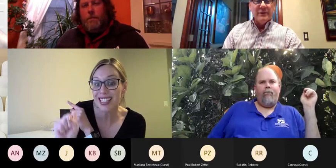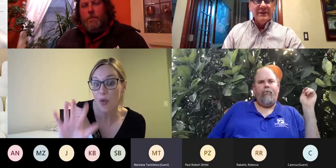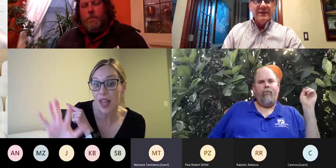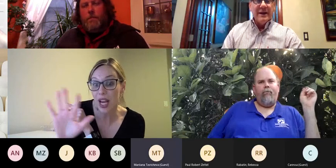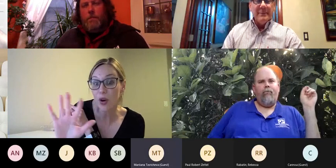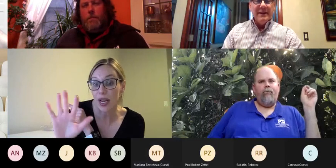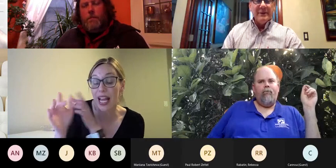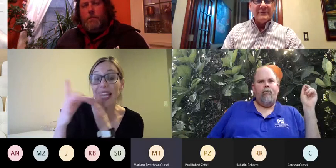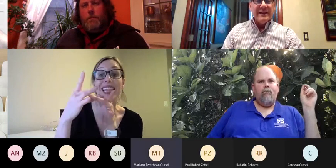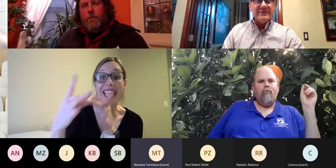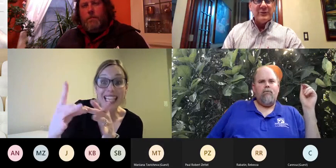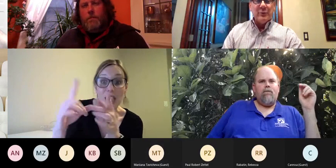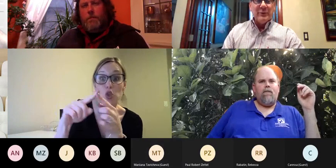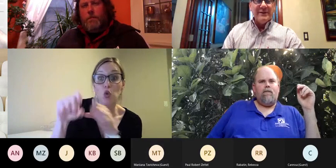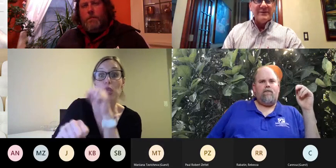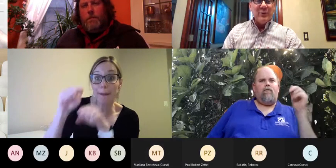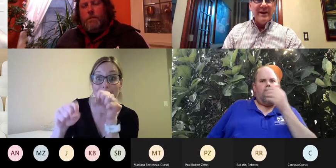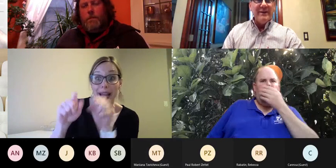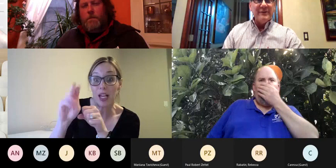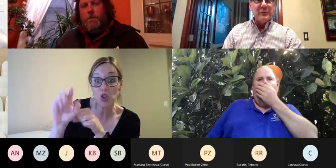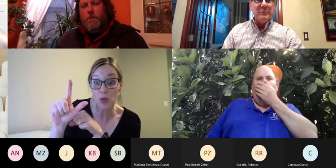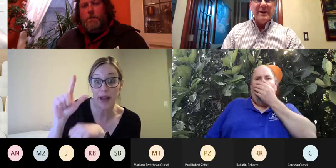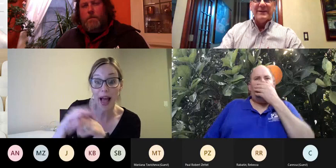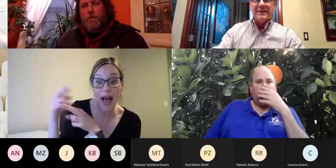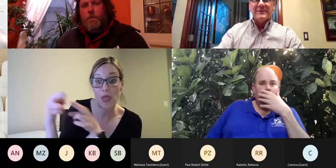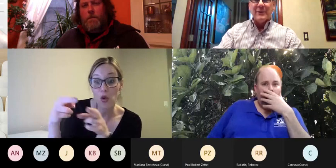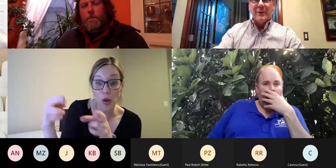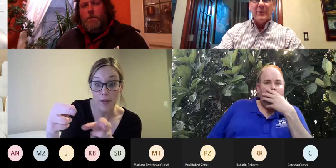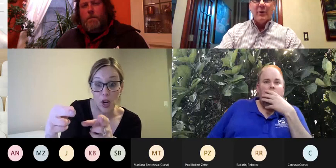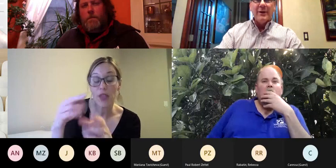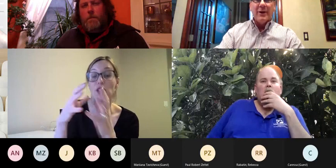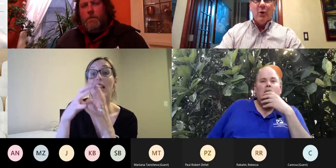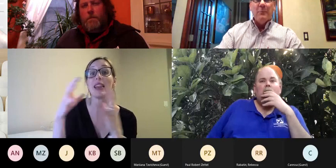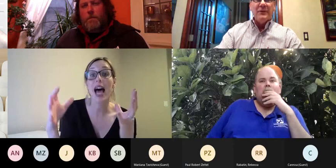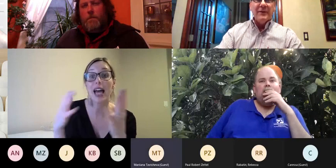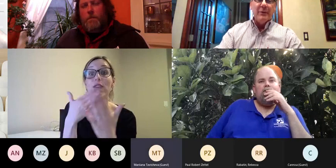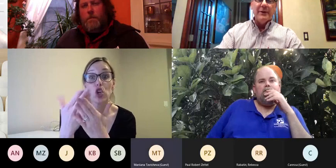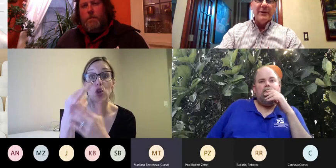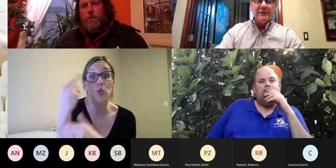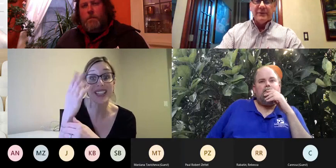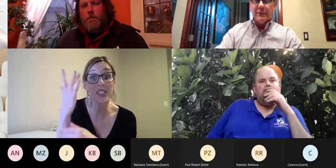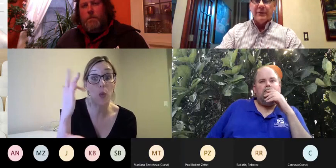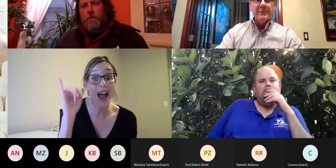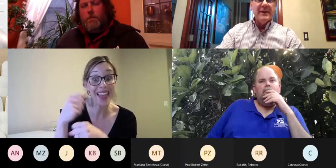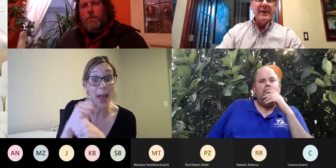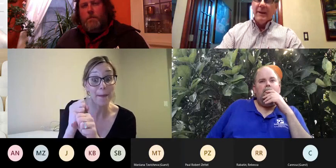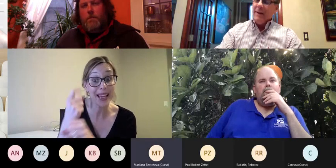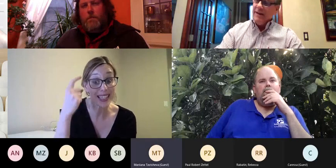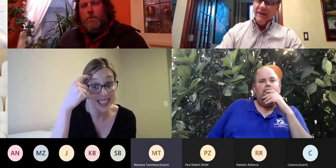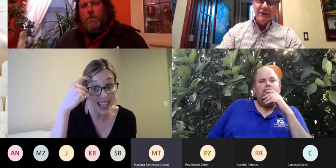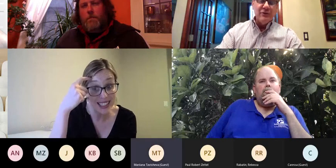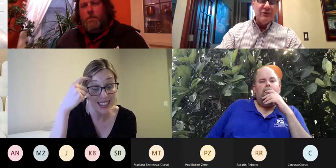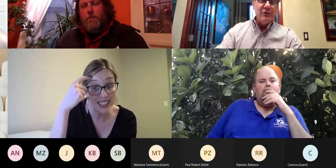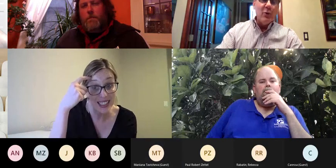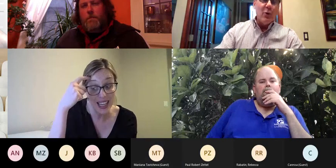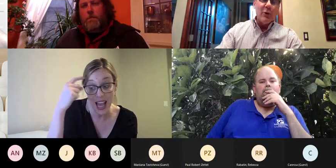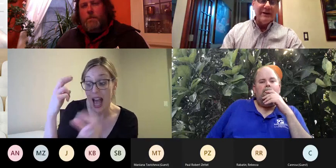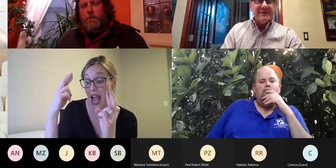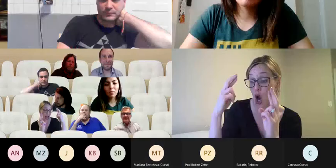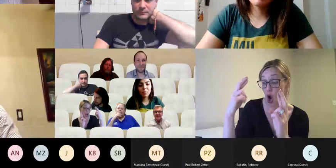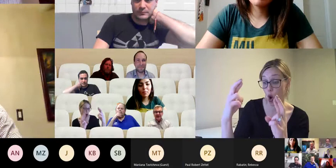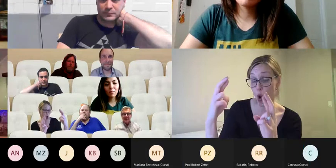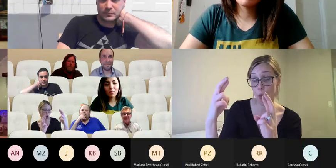the river. I mean, there's lots of good reasons why this would make sense. So I would hope that that would be considered in addition